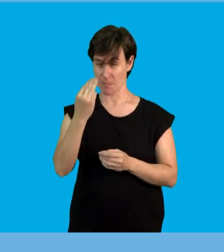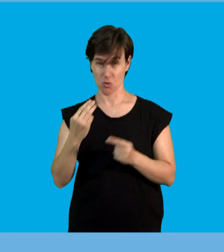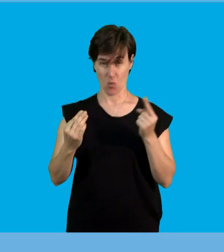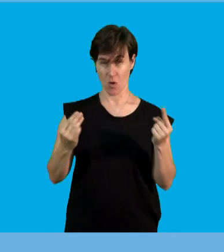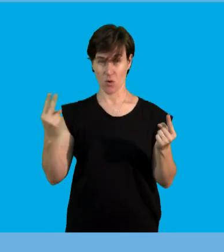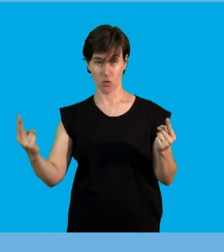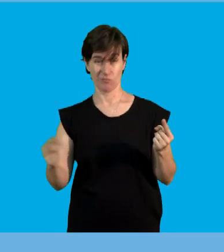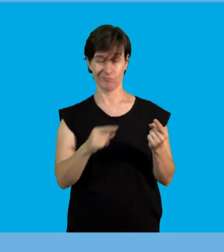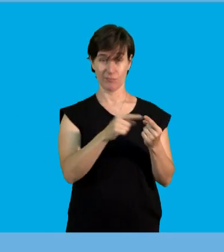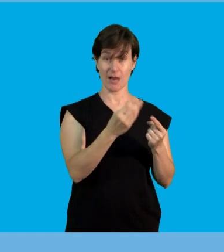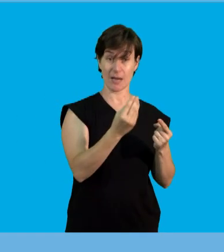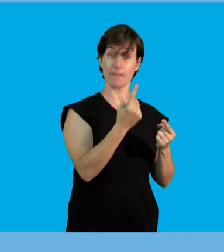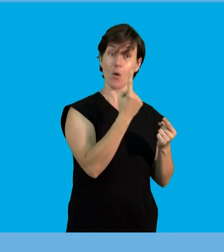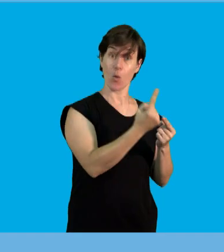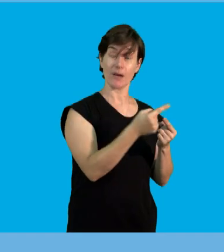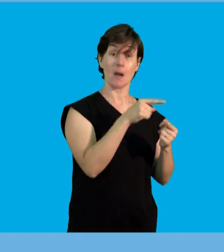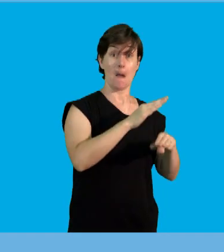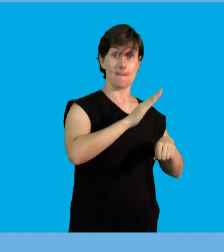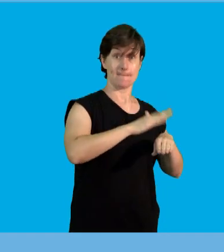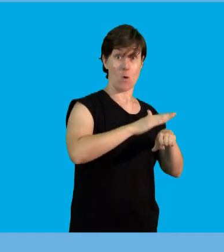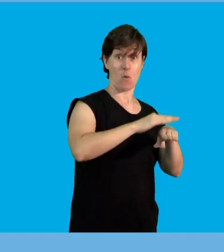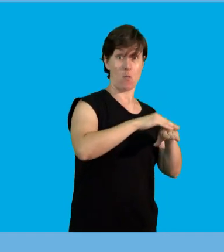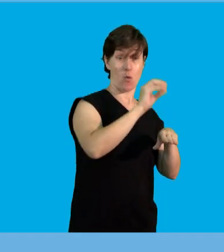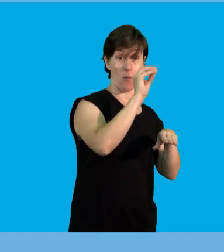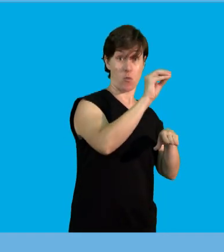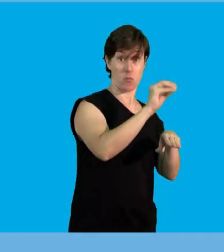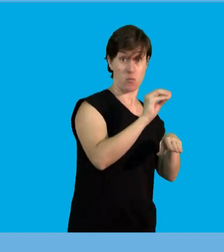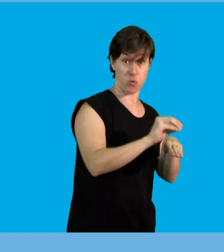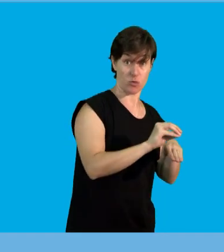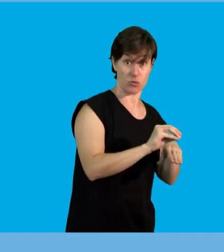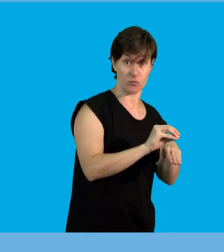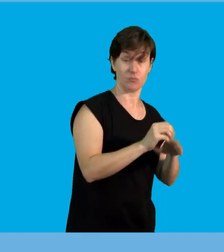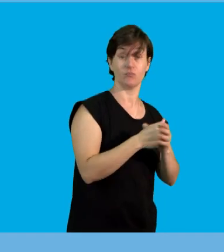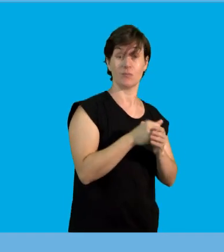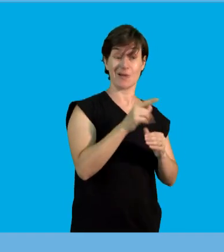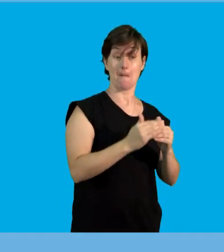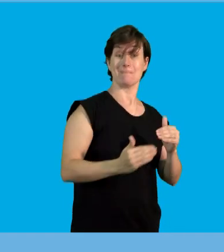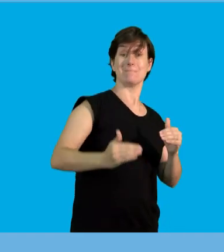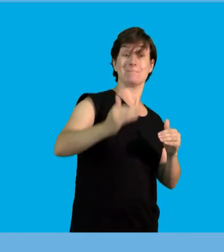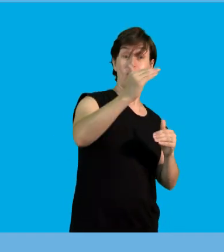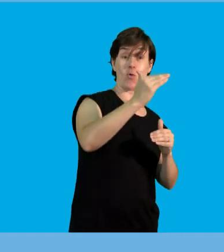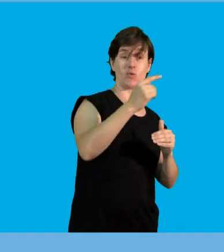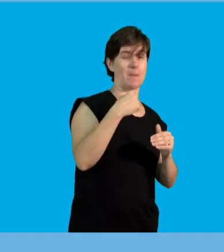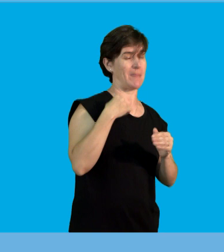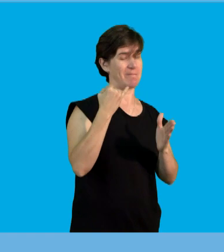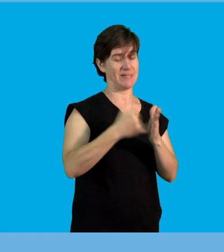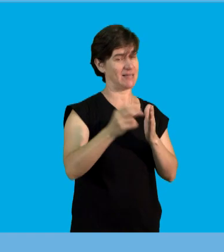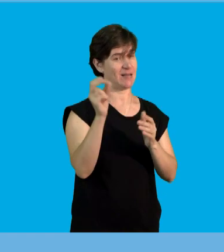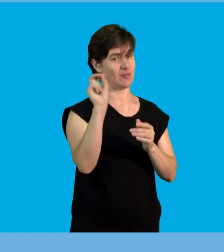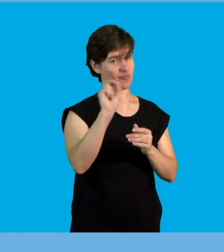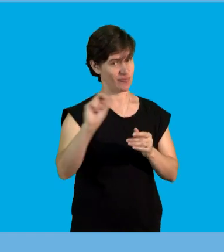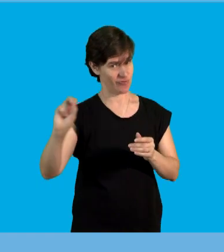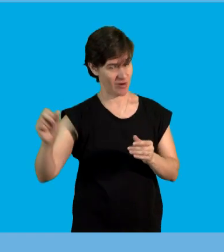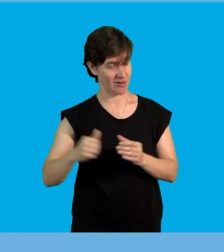here, that in this particular case, diagram number one has more resistors. And because it has more resistors, if it has